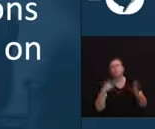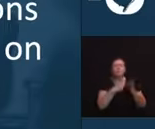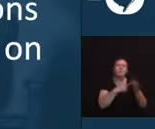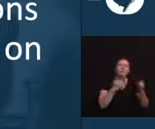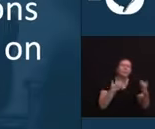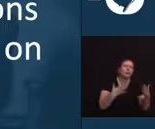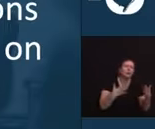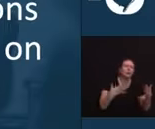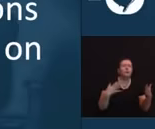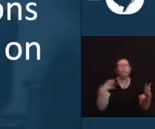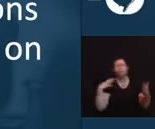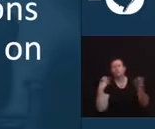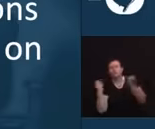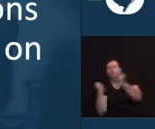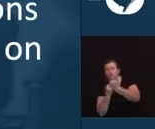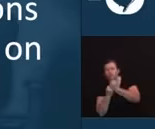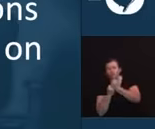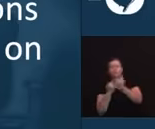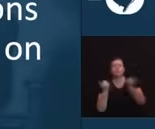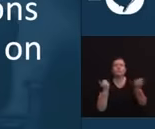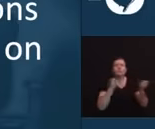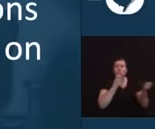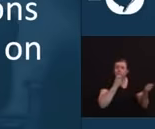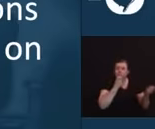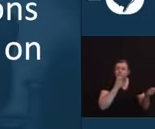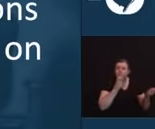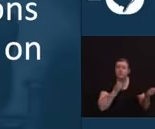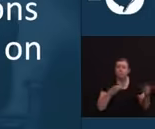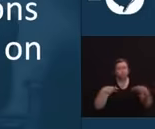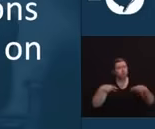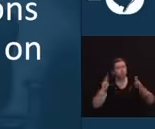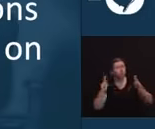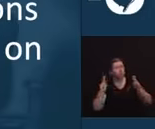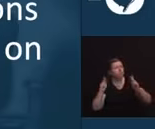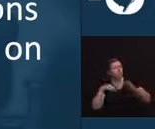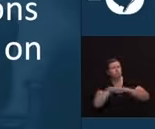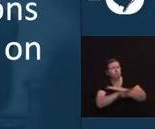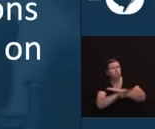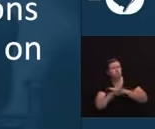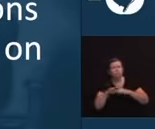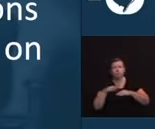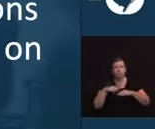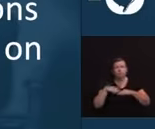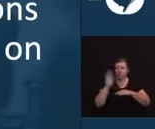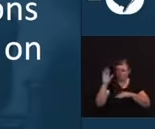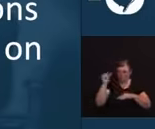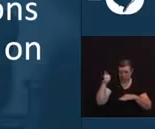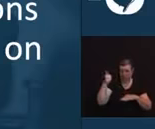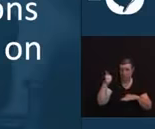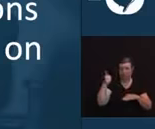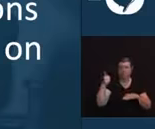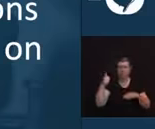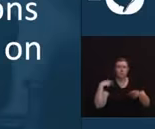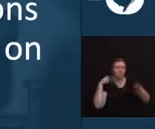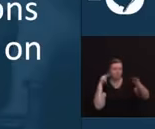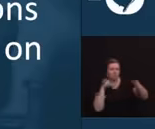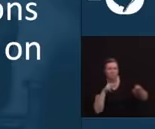referees. In most cases where those necessary individuals exceed 10 people, spectators will not be